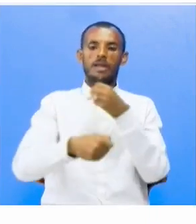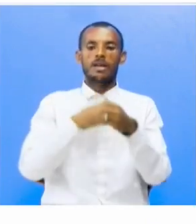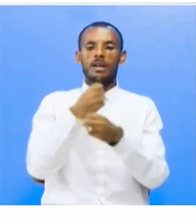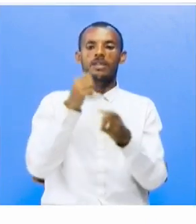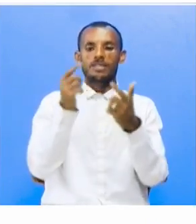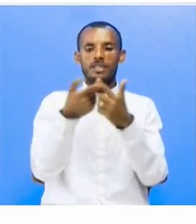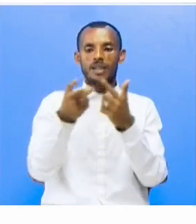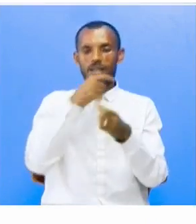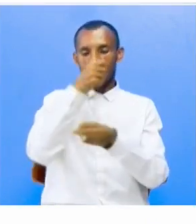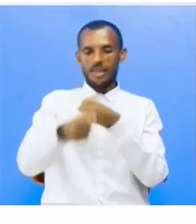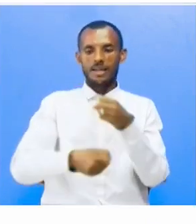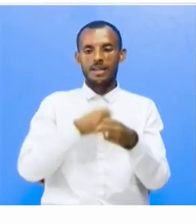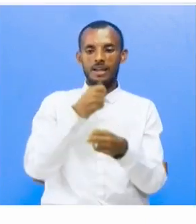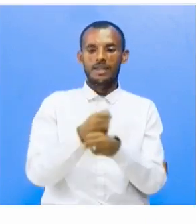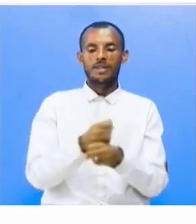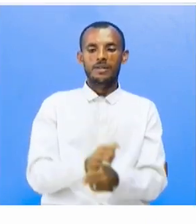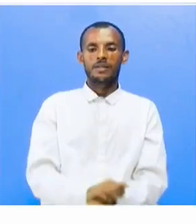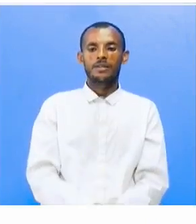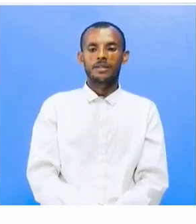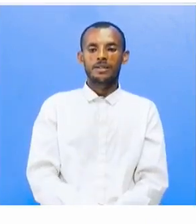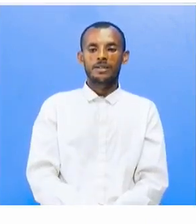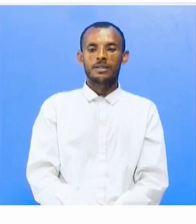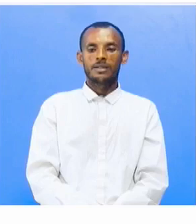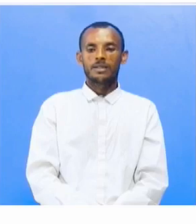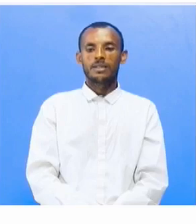second year,